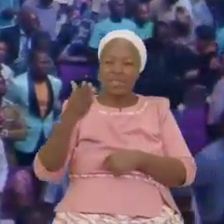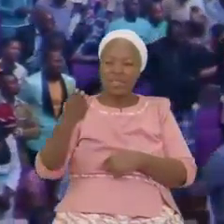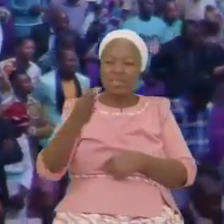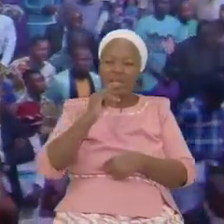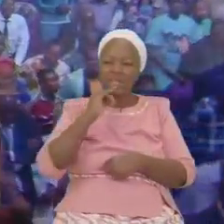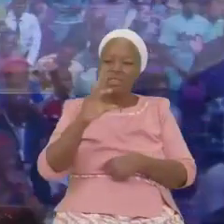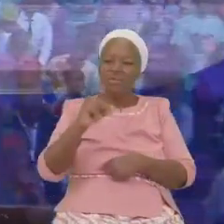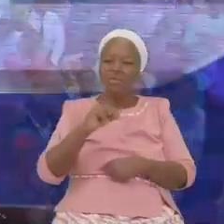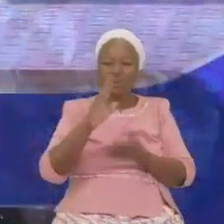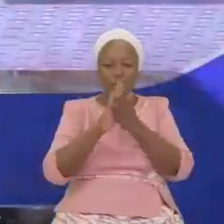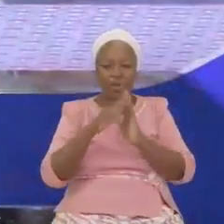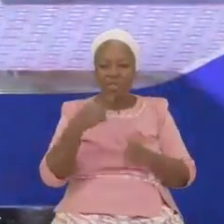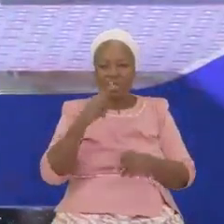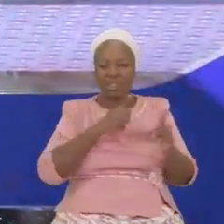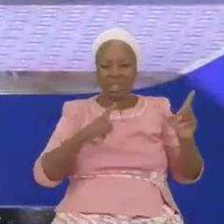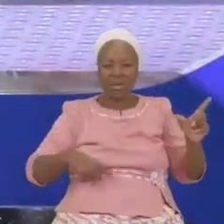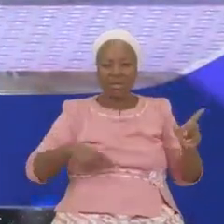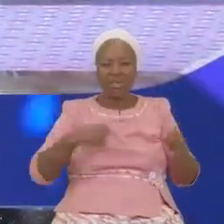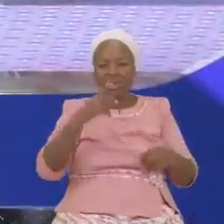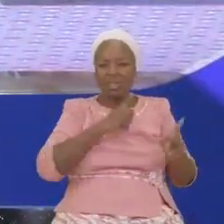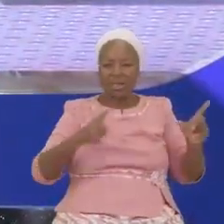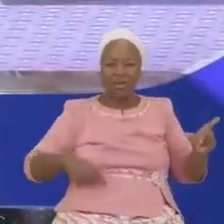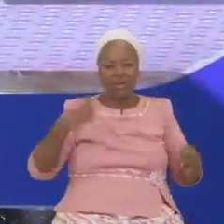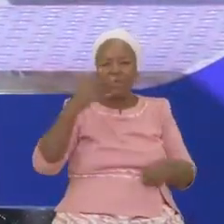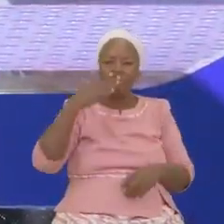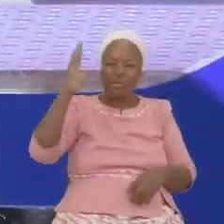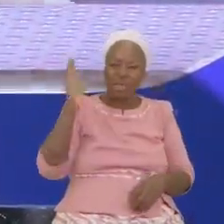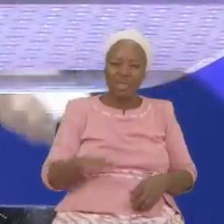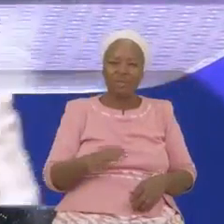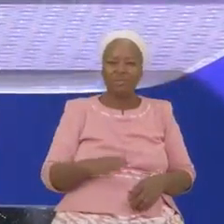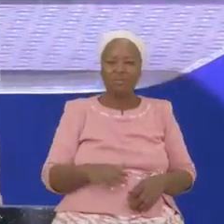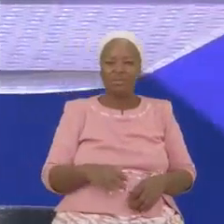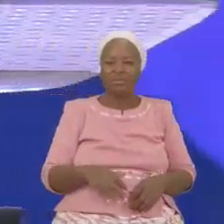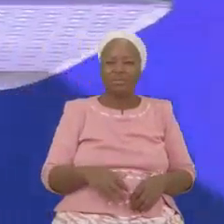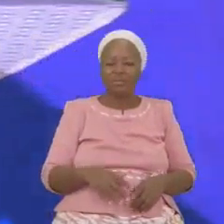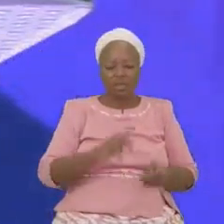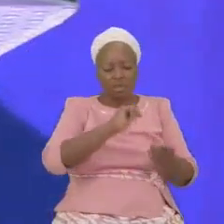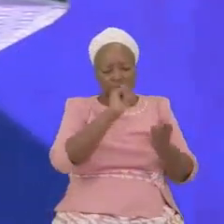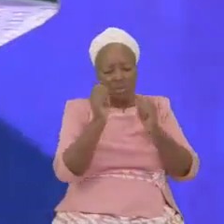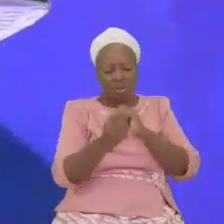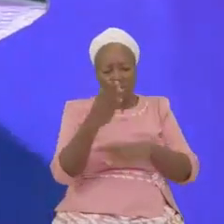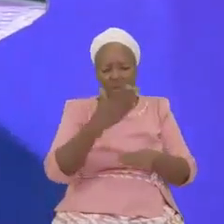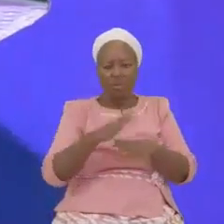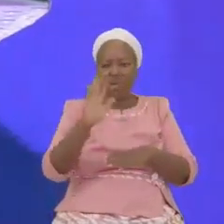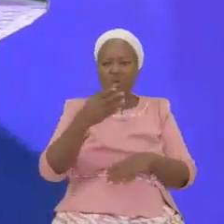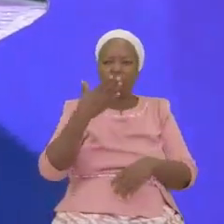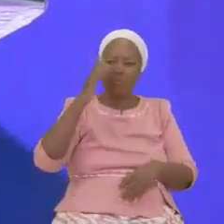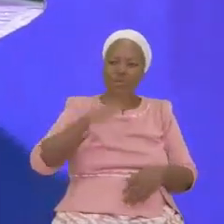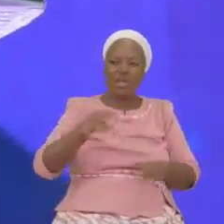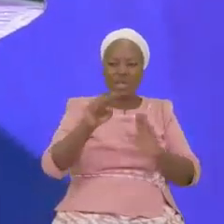peace, says the Lord, for the wicked. Turn away from wickedness.